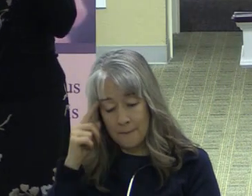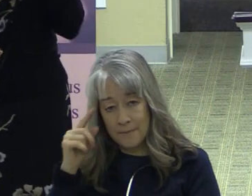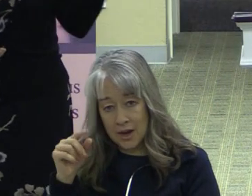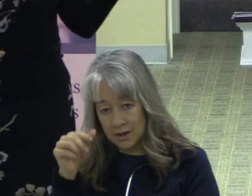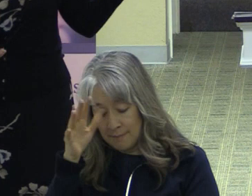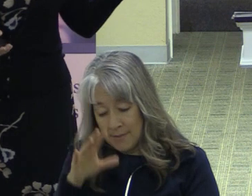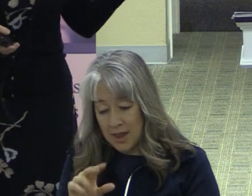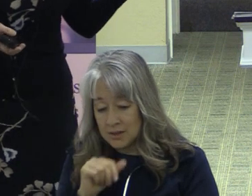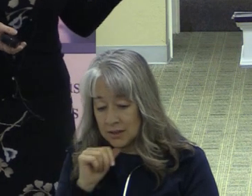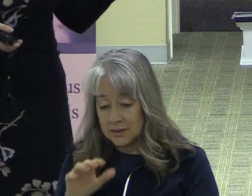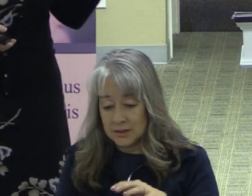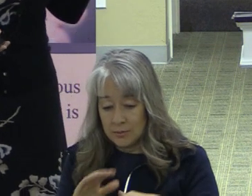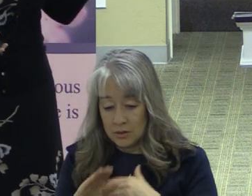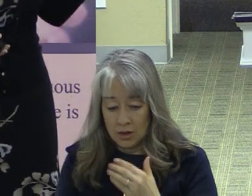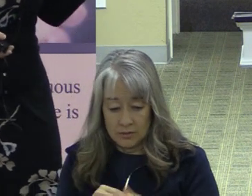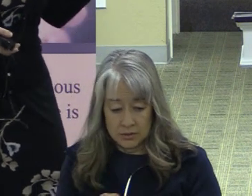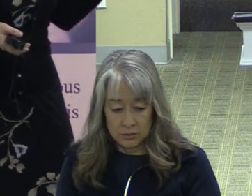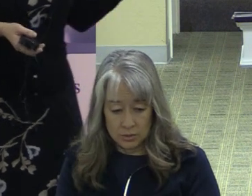And